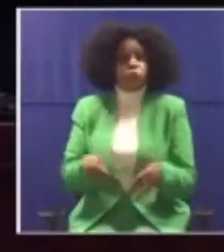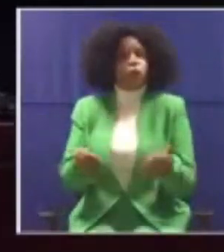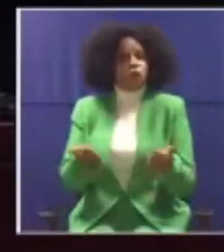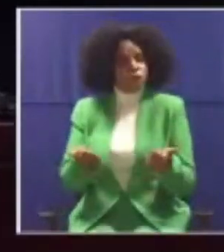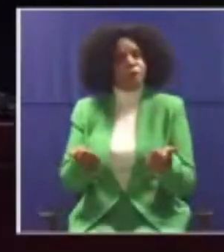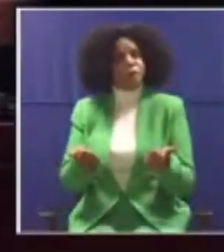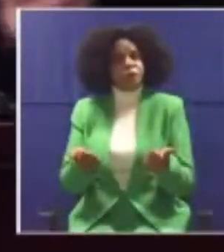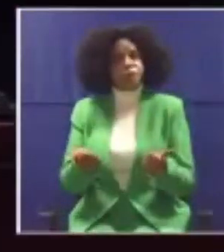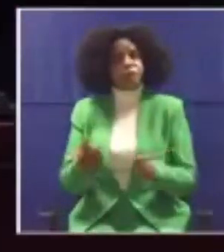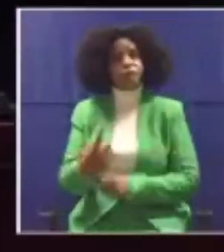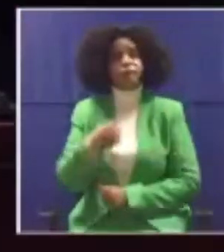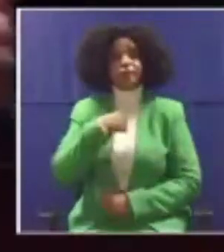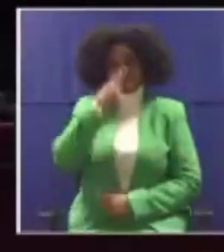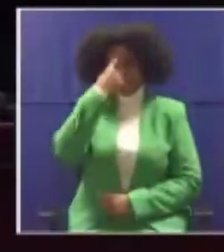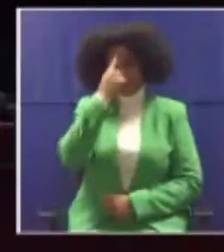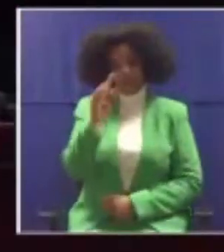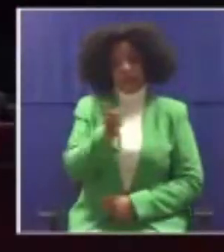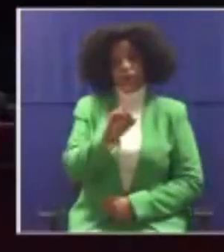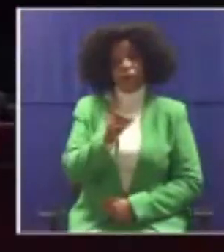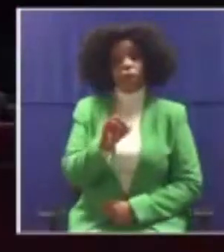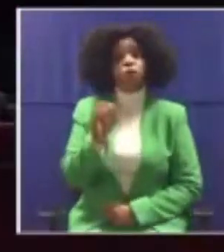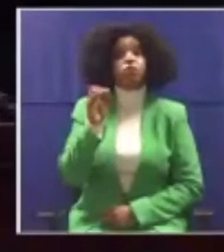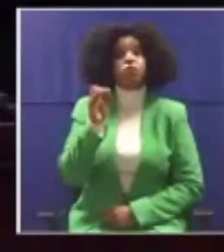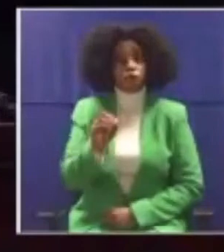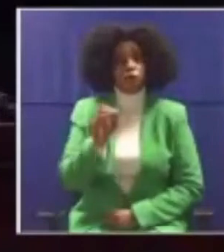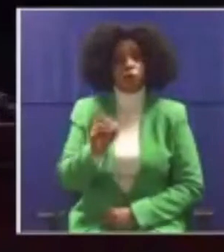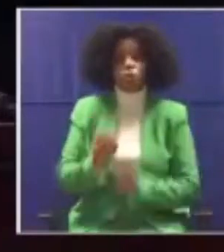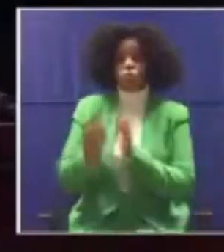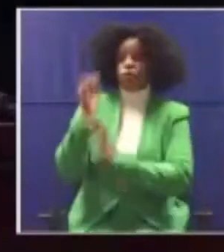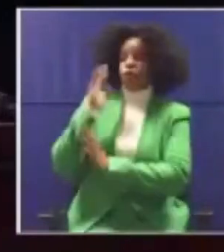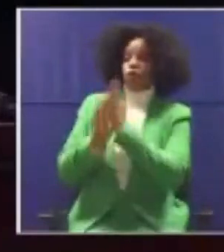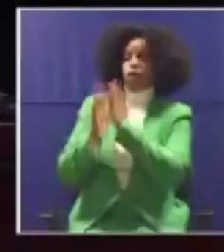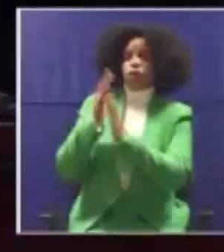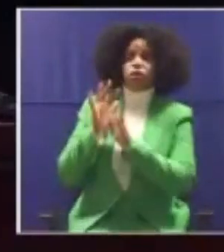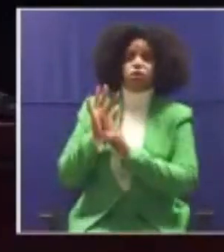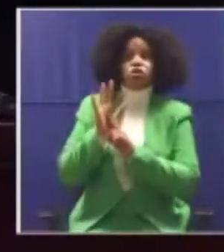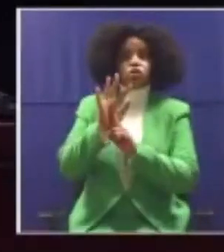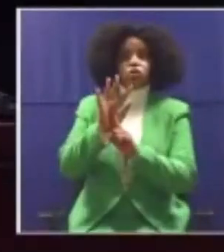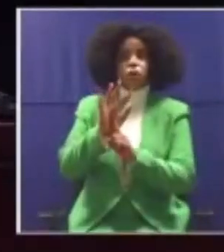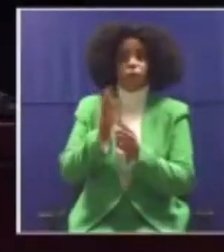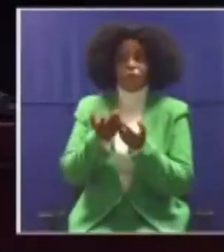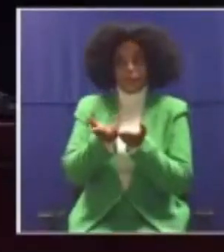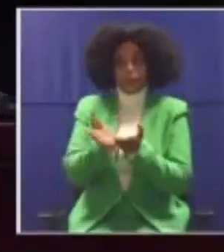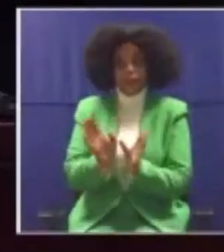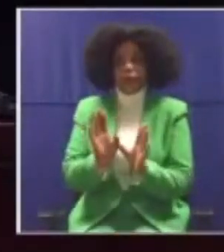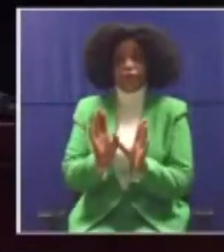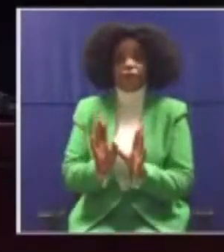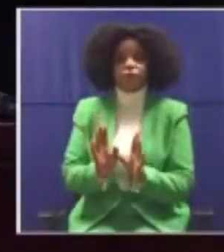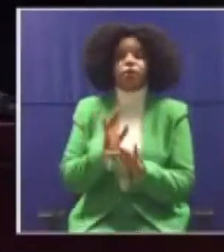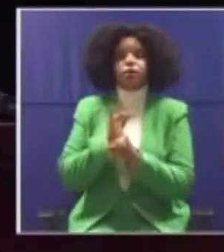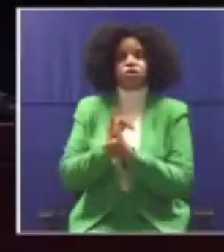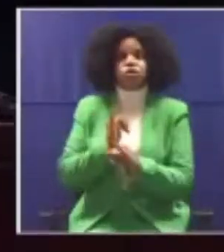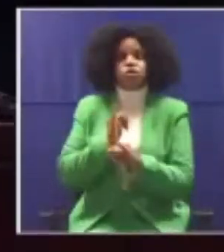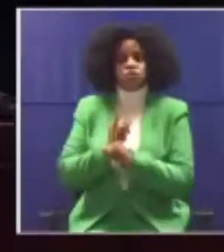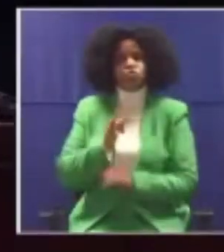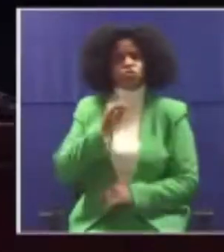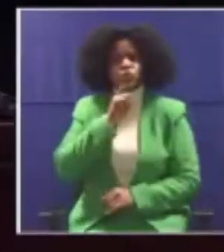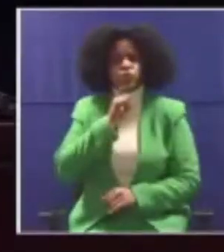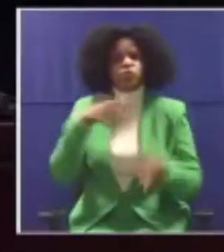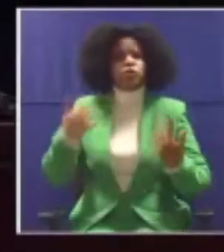And I think there's a history that shows that these institutions are very useful, they